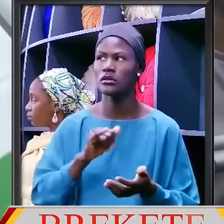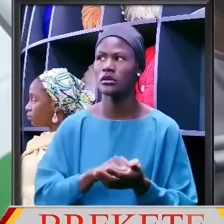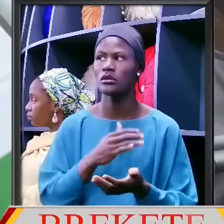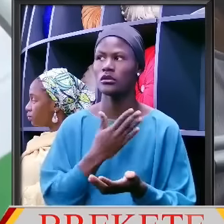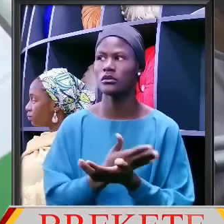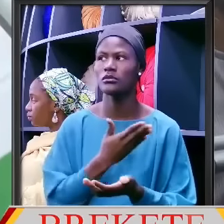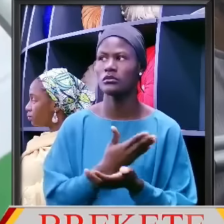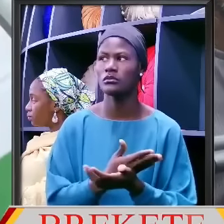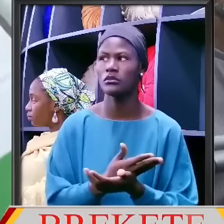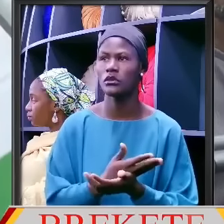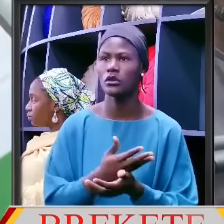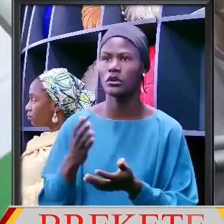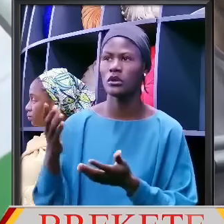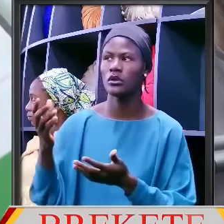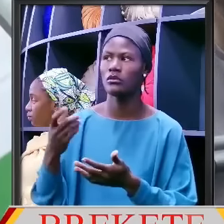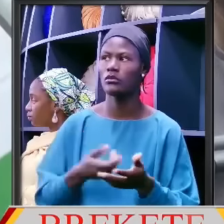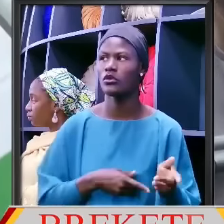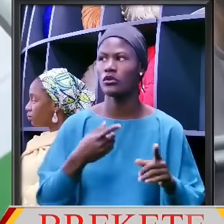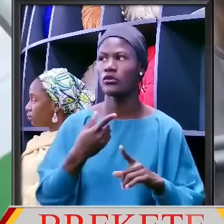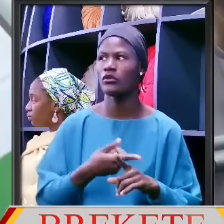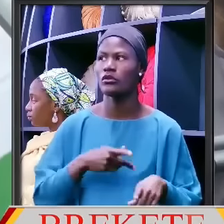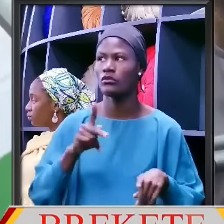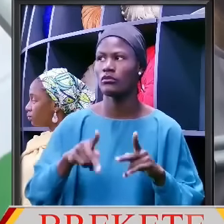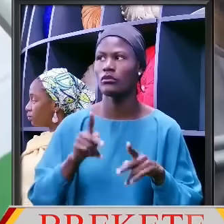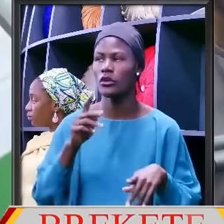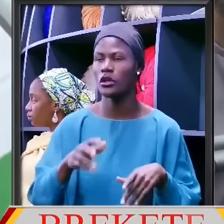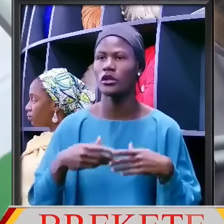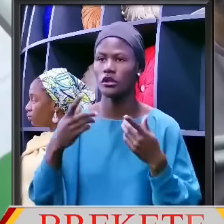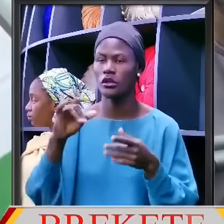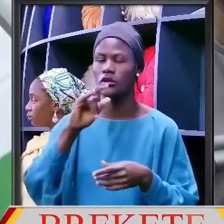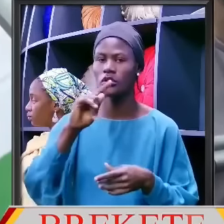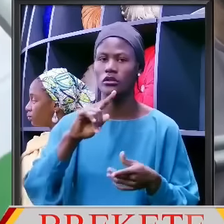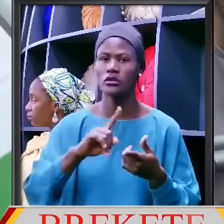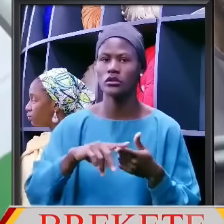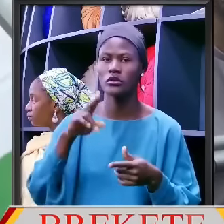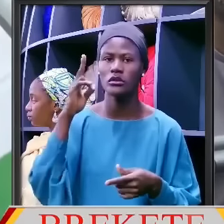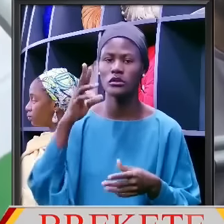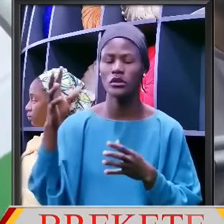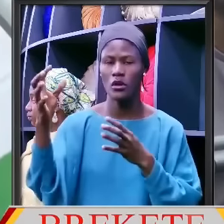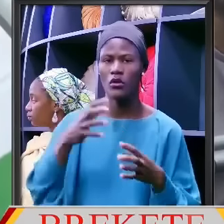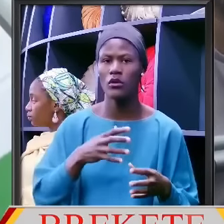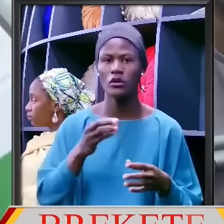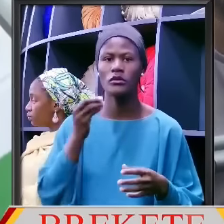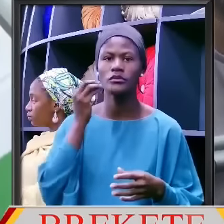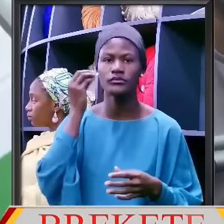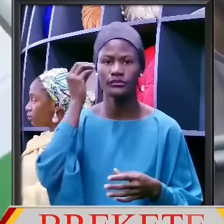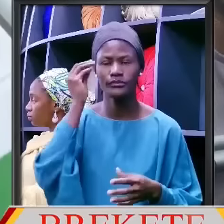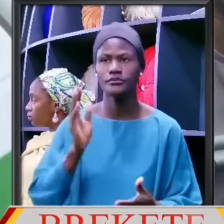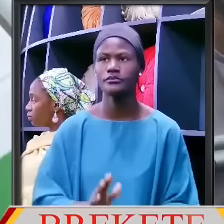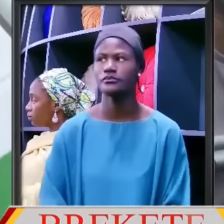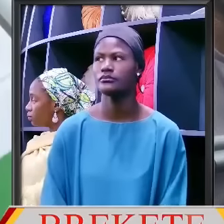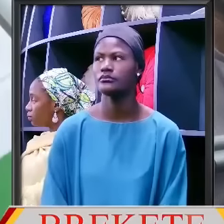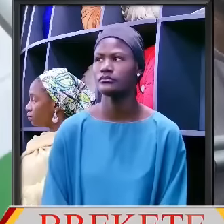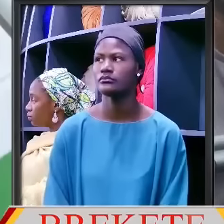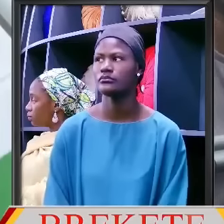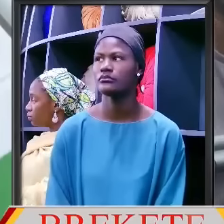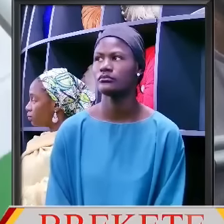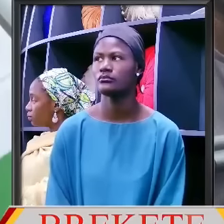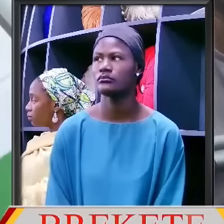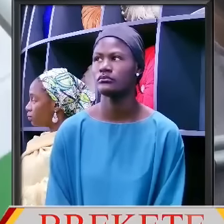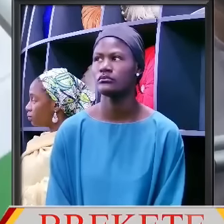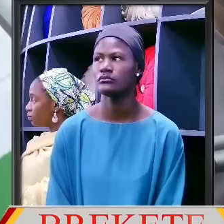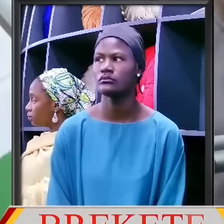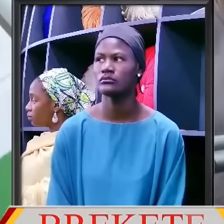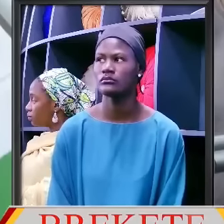a person. Oh, then no. I gave it to him. So they now seized your house? Yes, sir. Then I